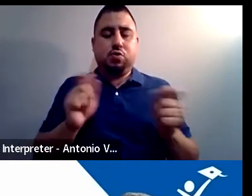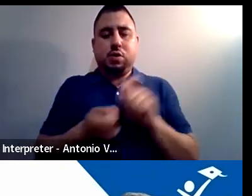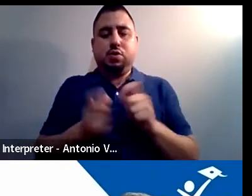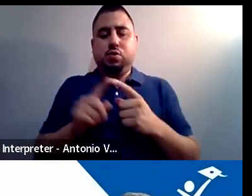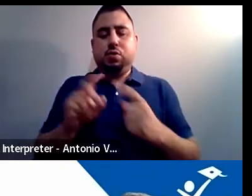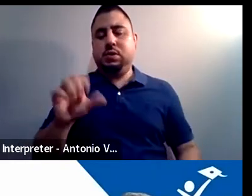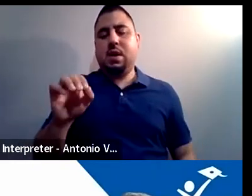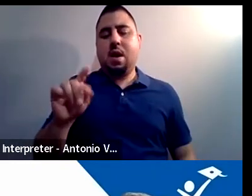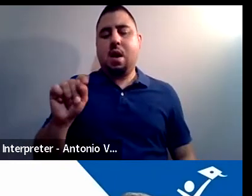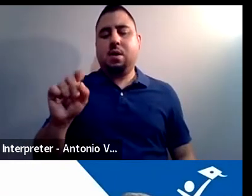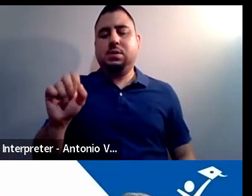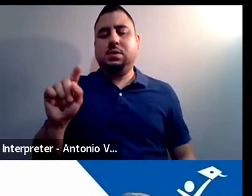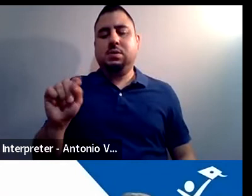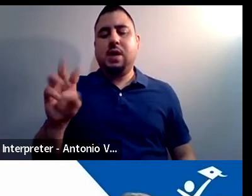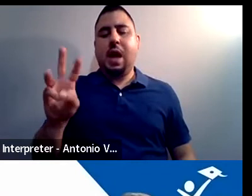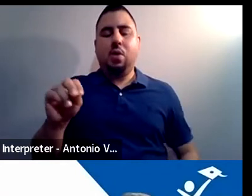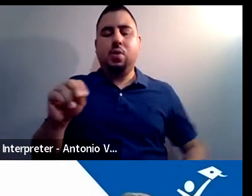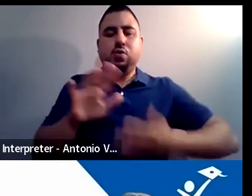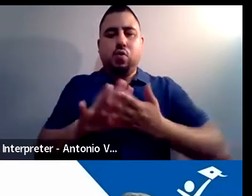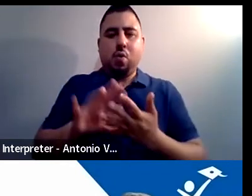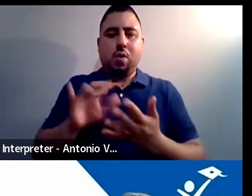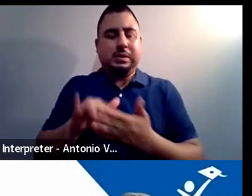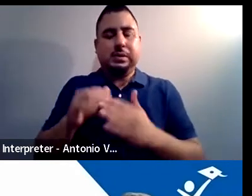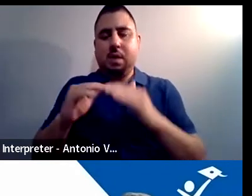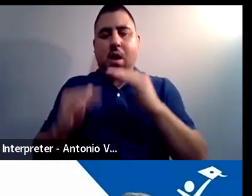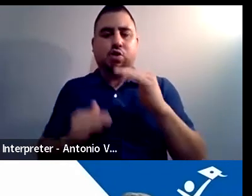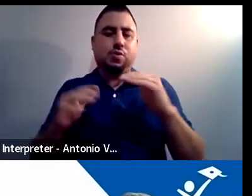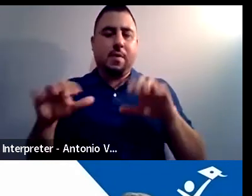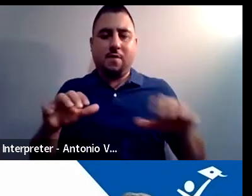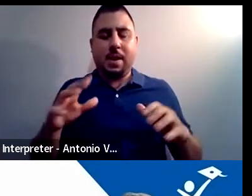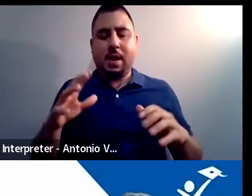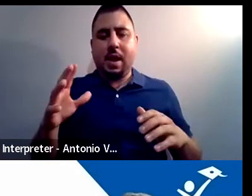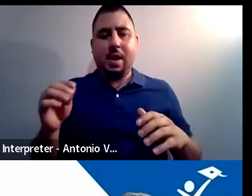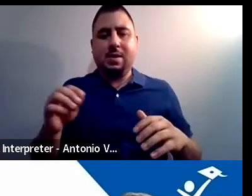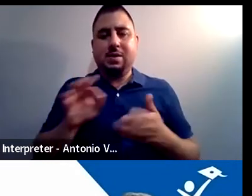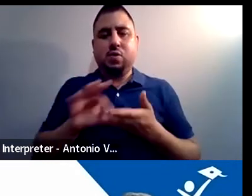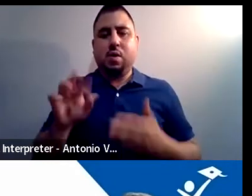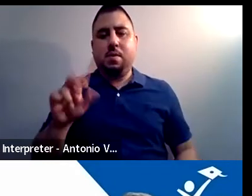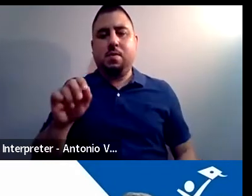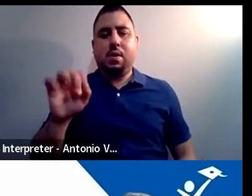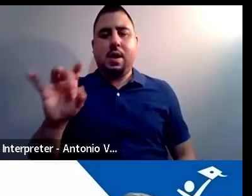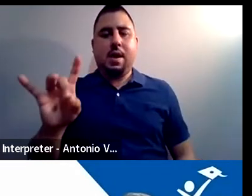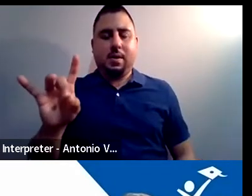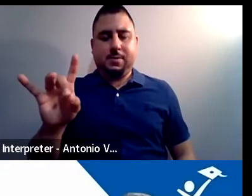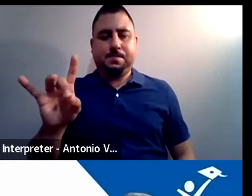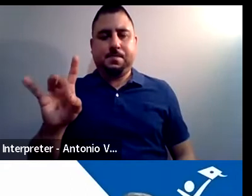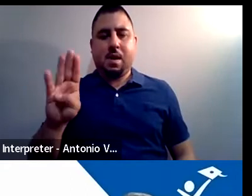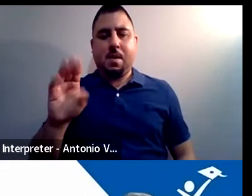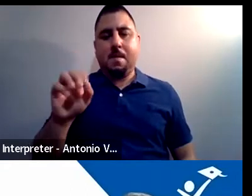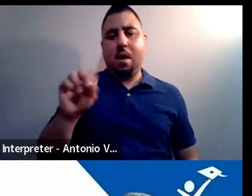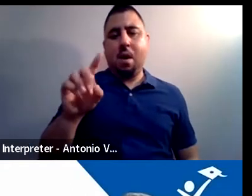Scotchtown, a school that is underperforming at a score of 3.8. Bond